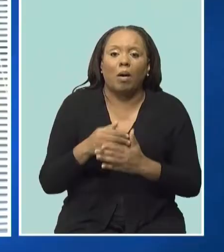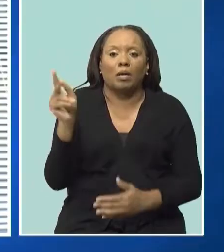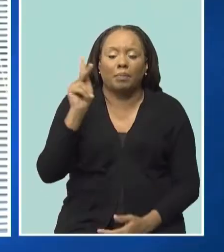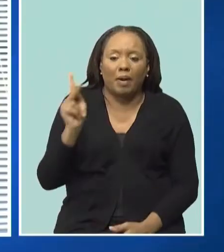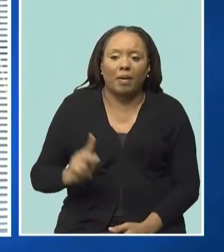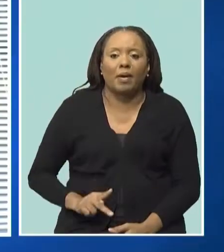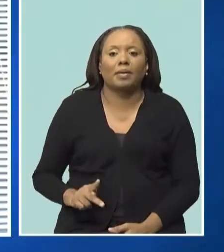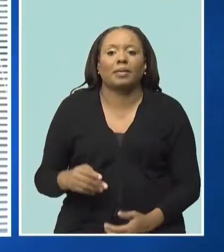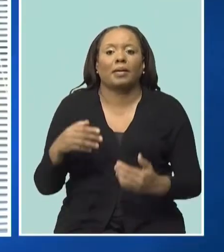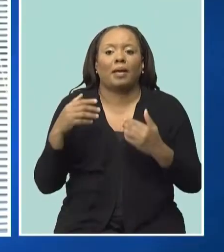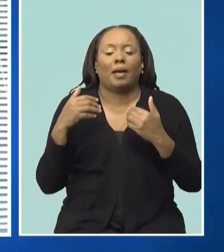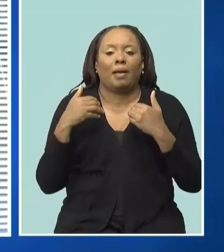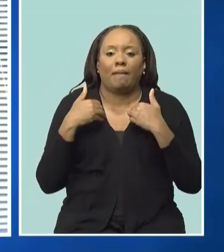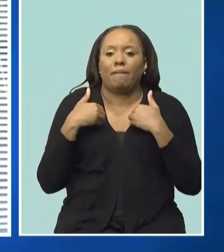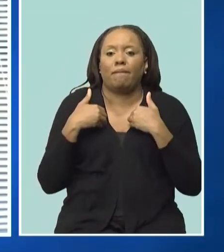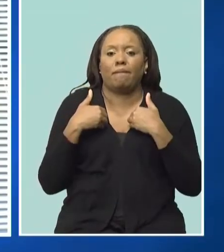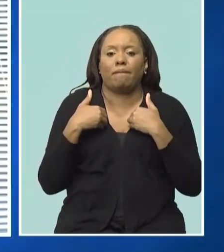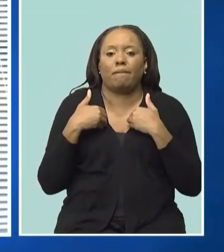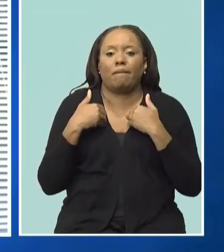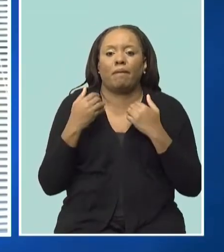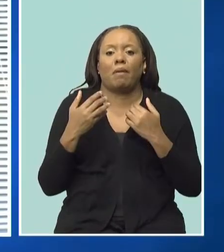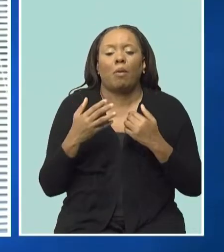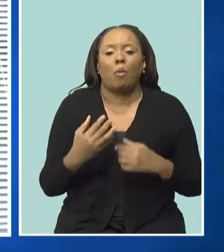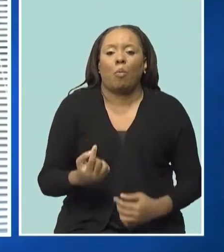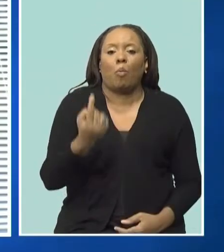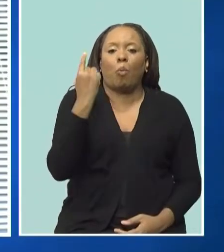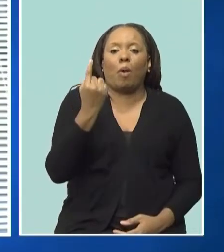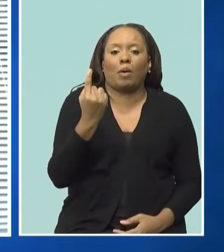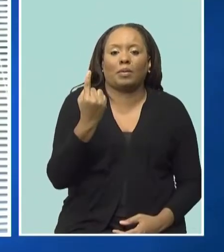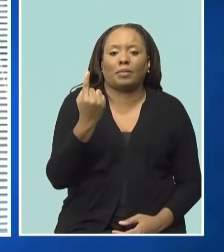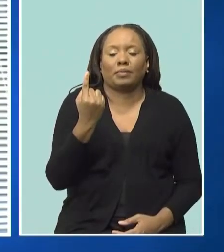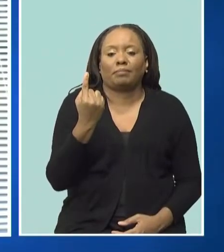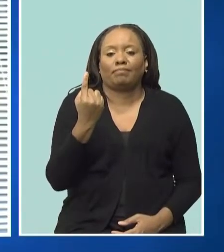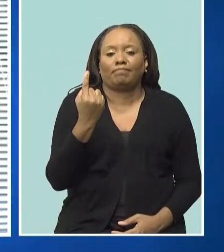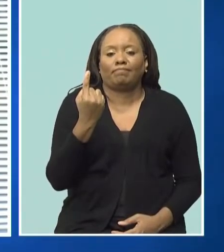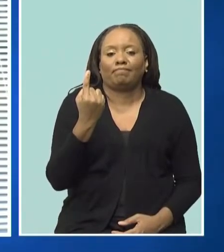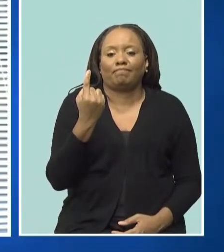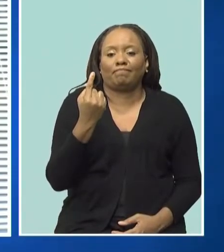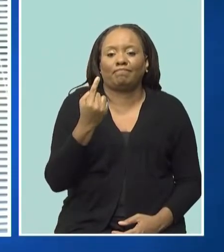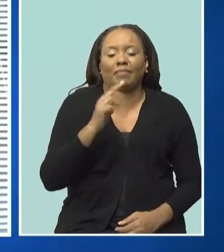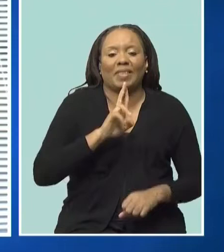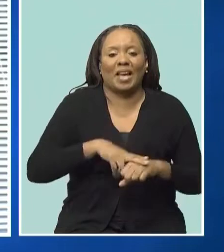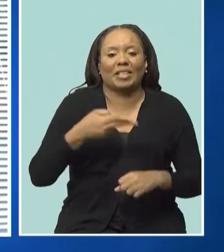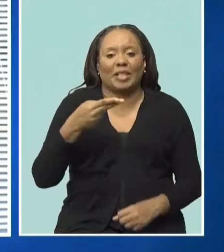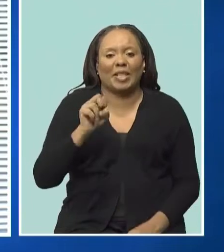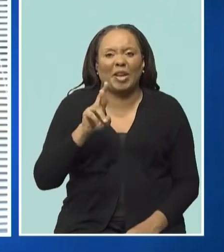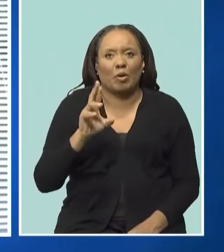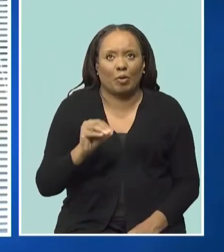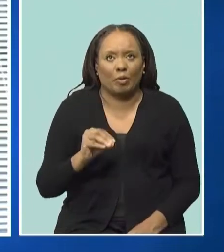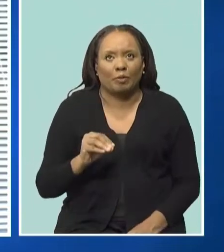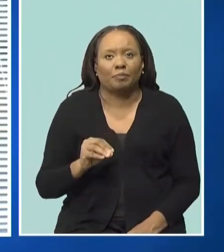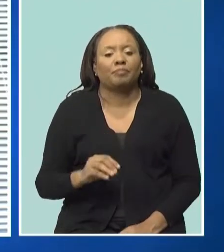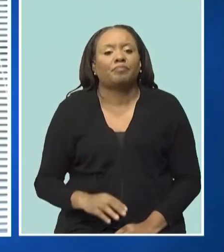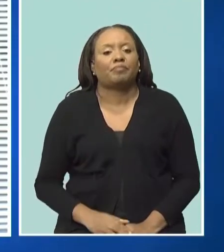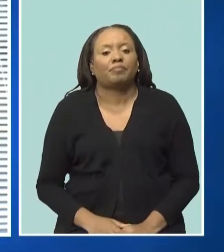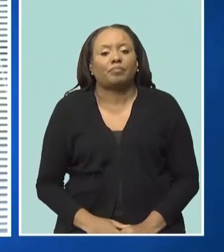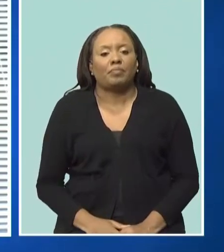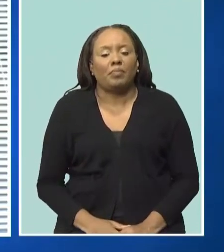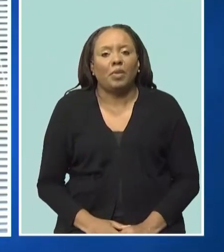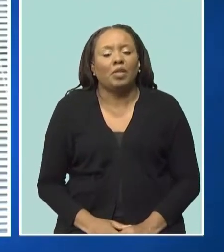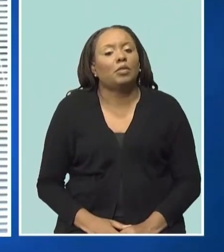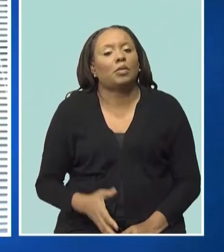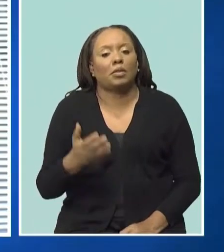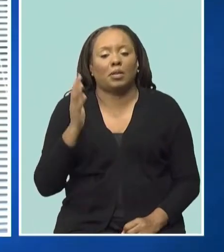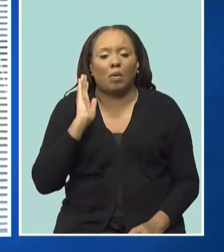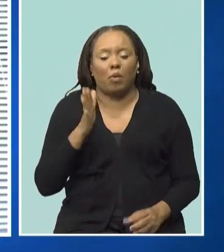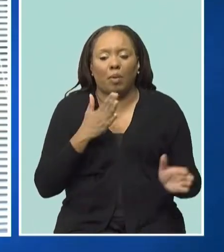asked them to do community projects that will be taking place over the period from the 27th to the 30th, different